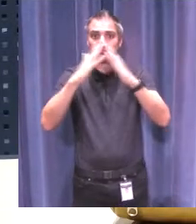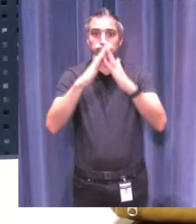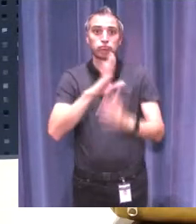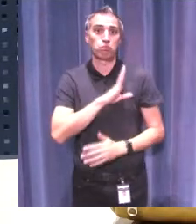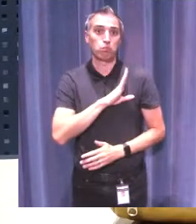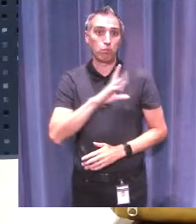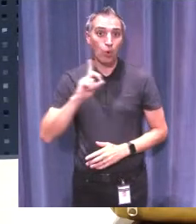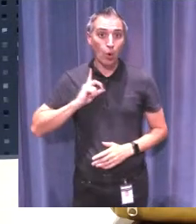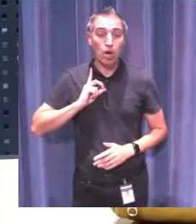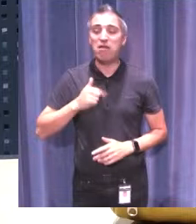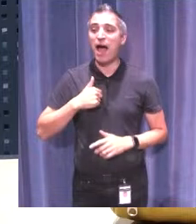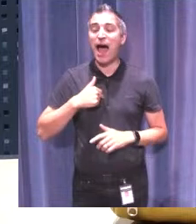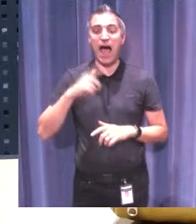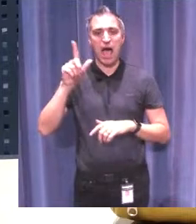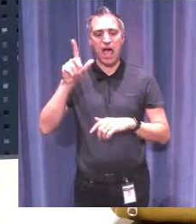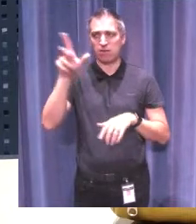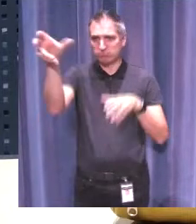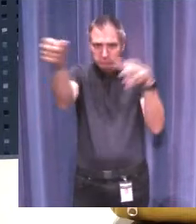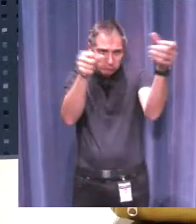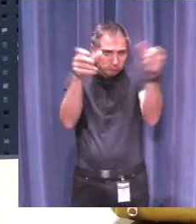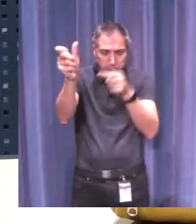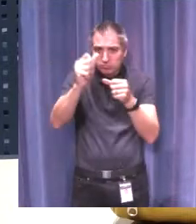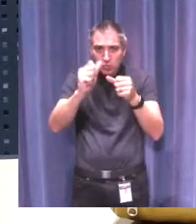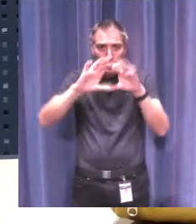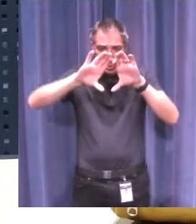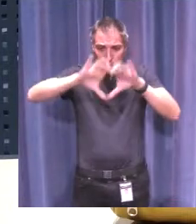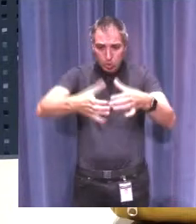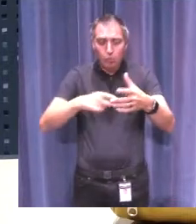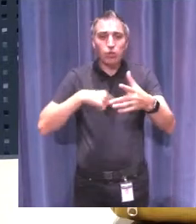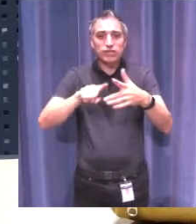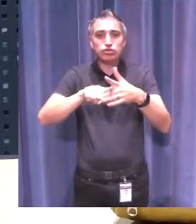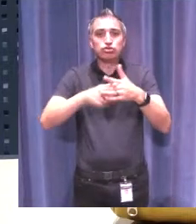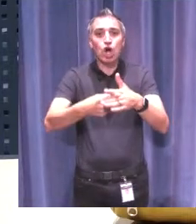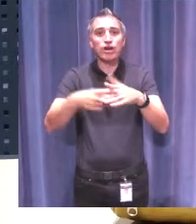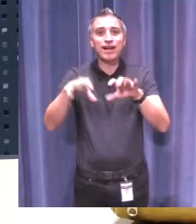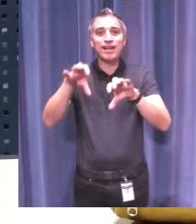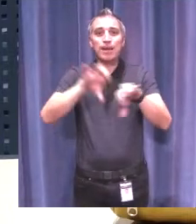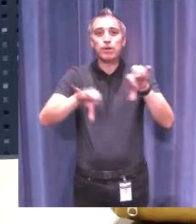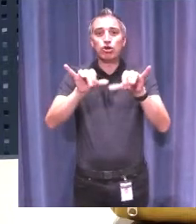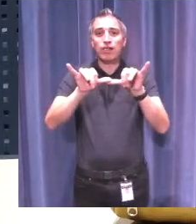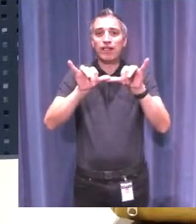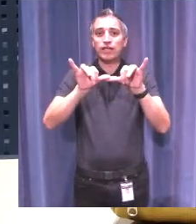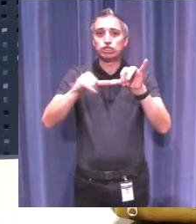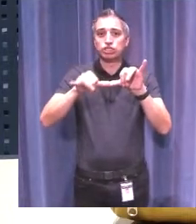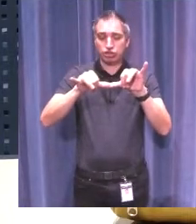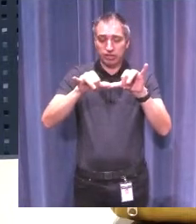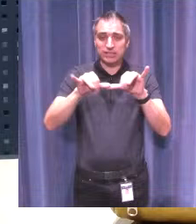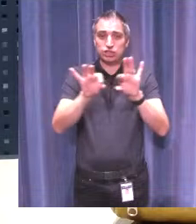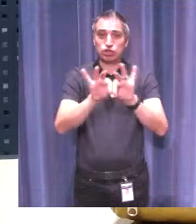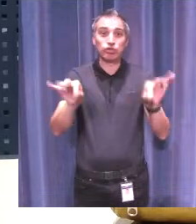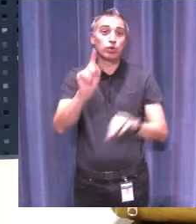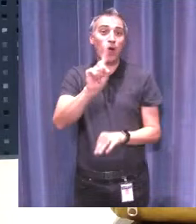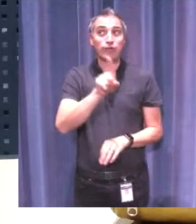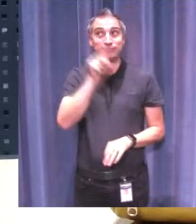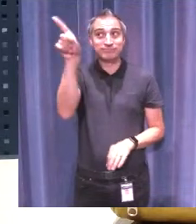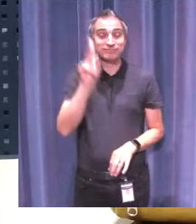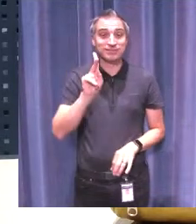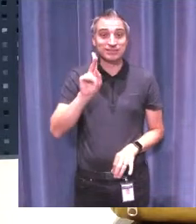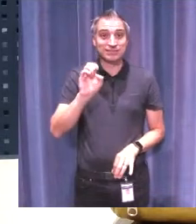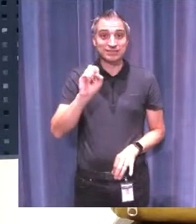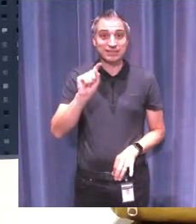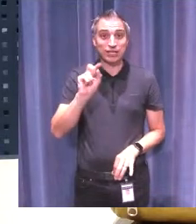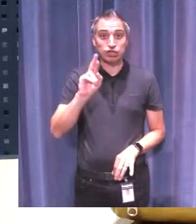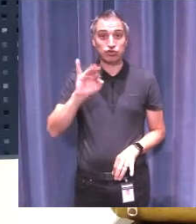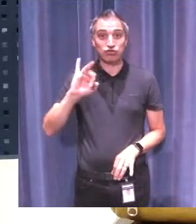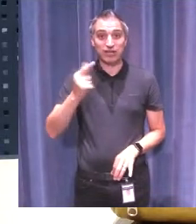a group where we started the chemical engineering degree program at Kettering, and I selected